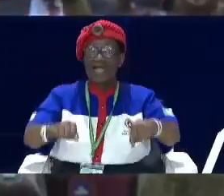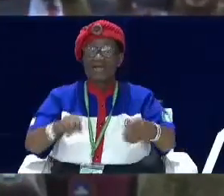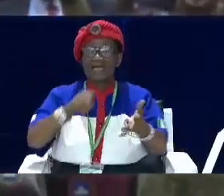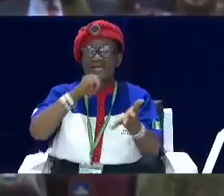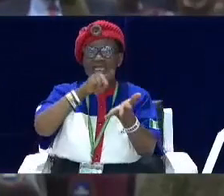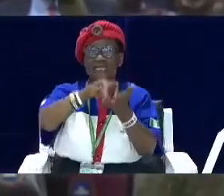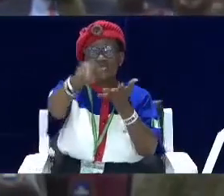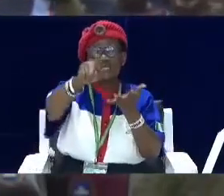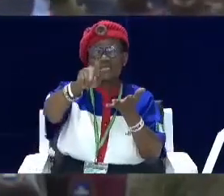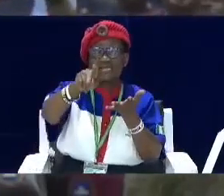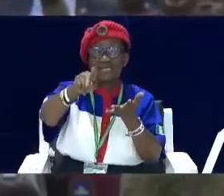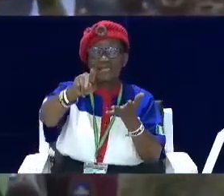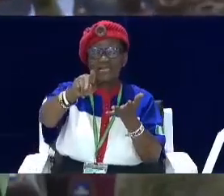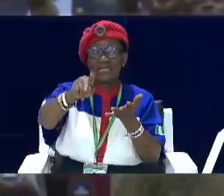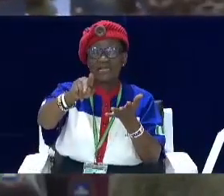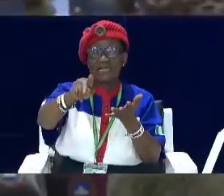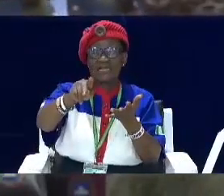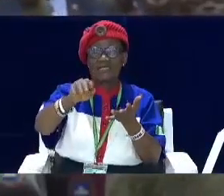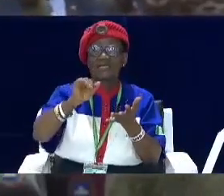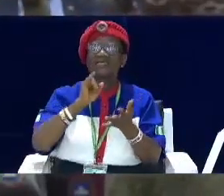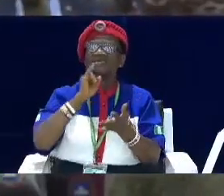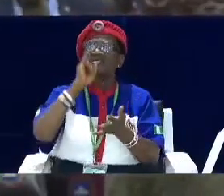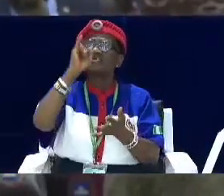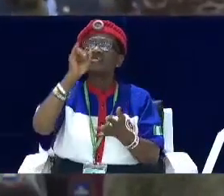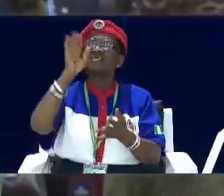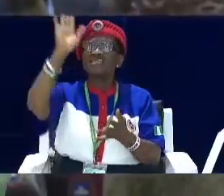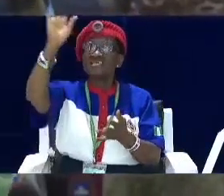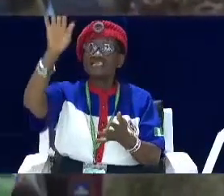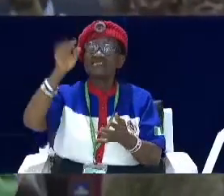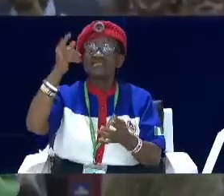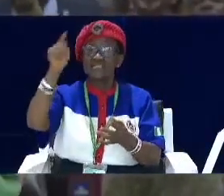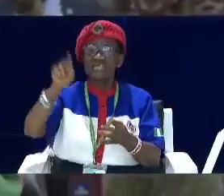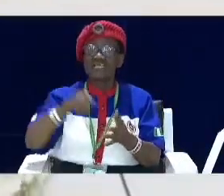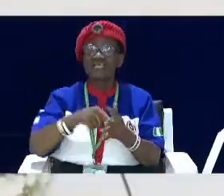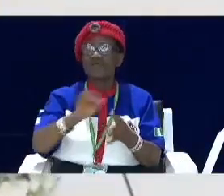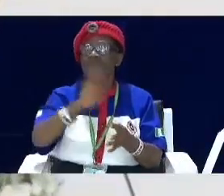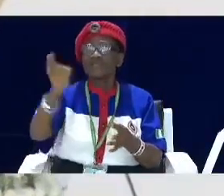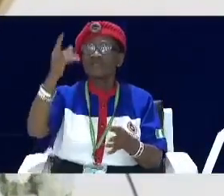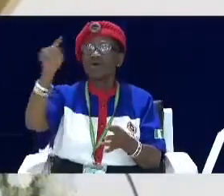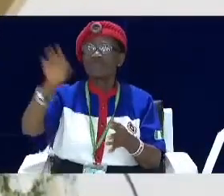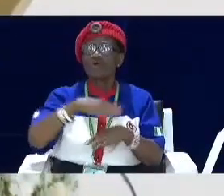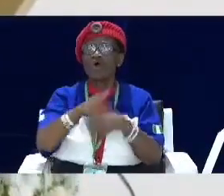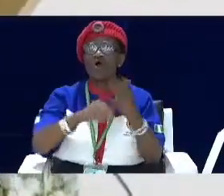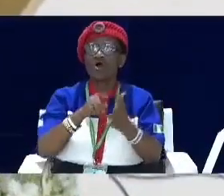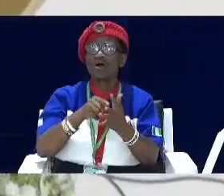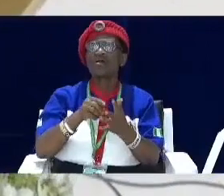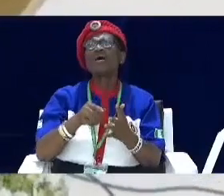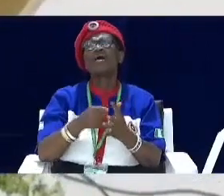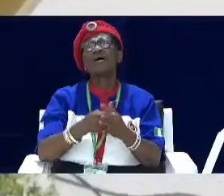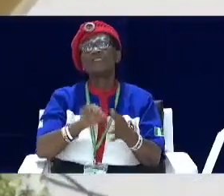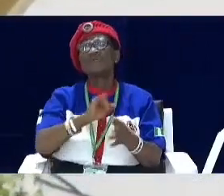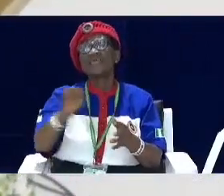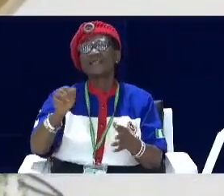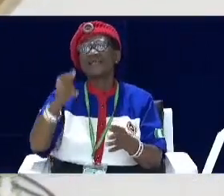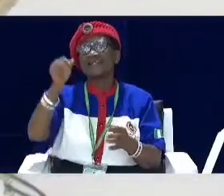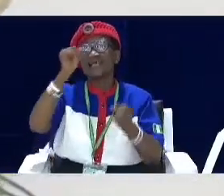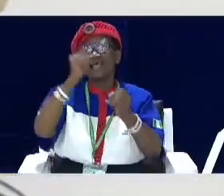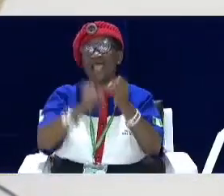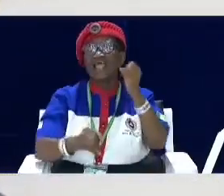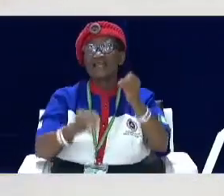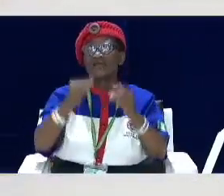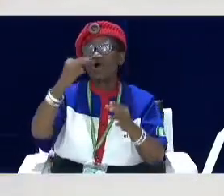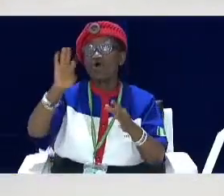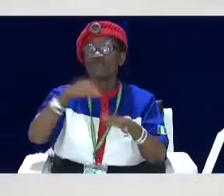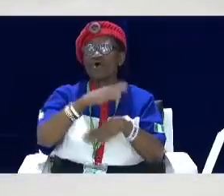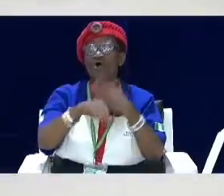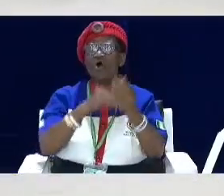pa. He's the beginning of all beginnings. O ni bere ohun gbogbo. The end of all endings. Ati opin